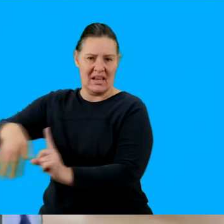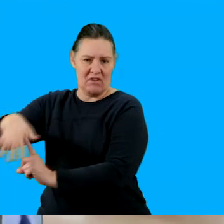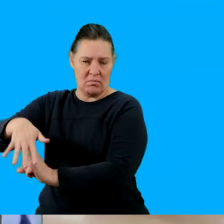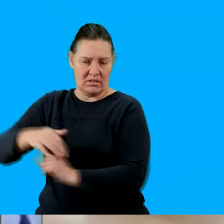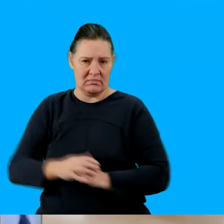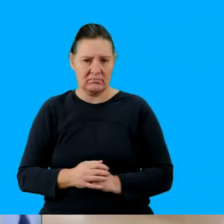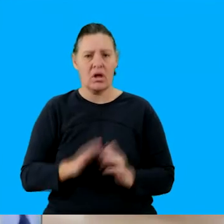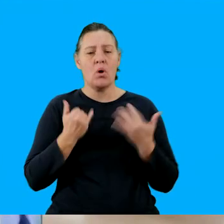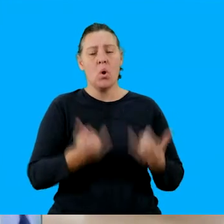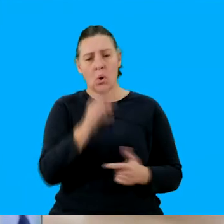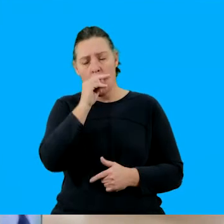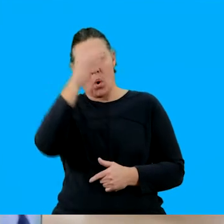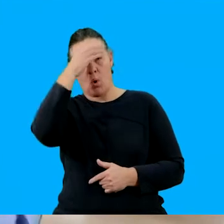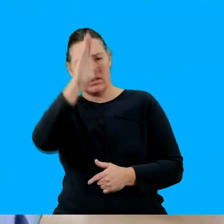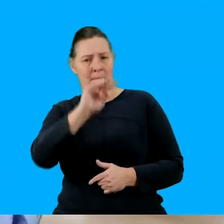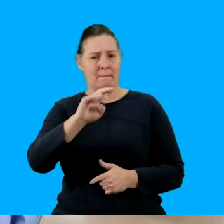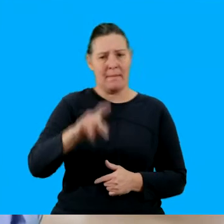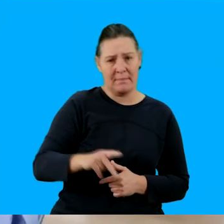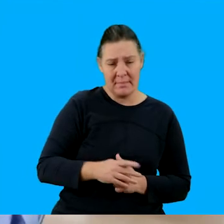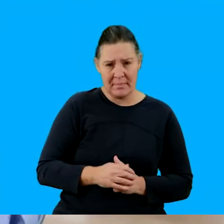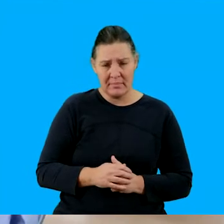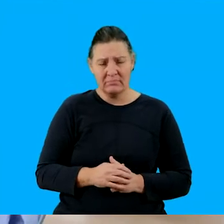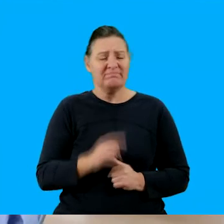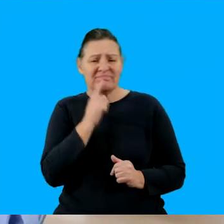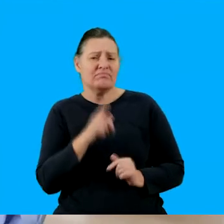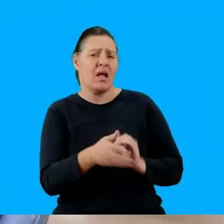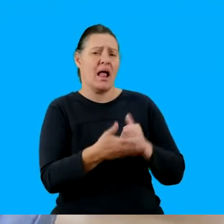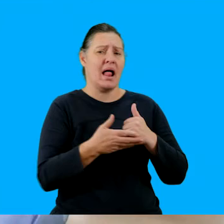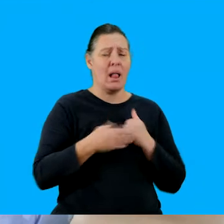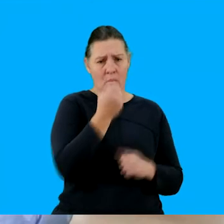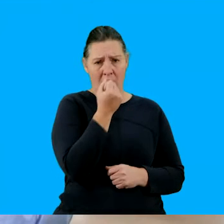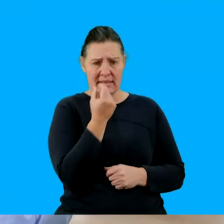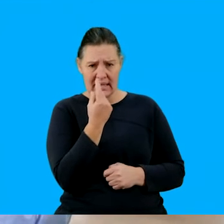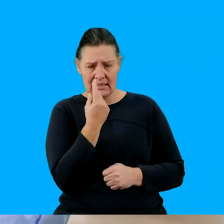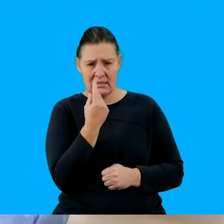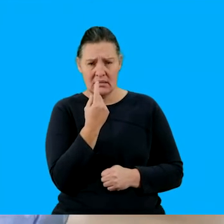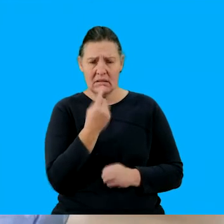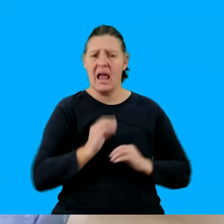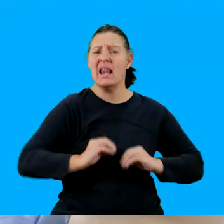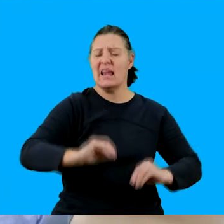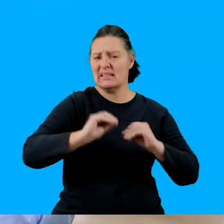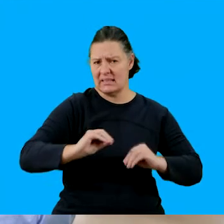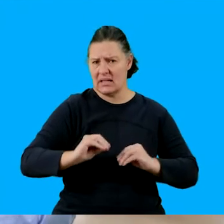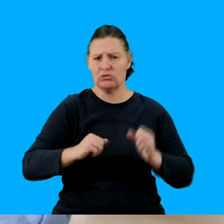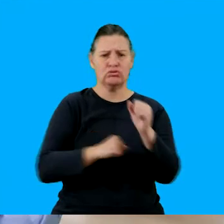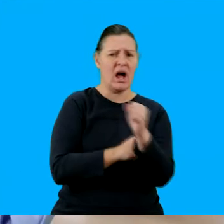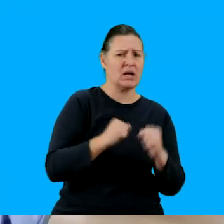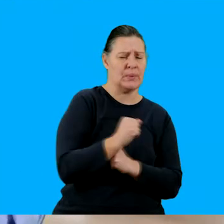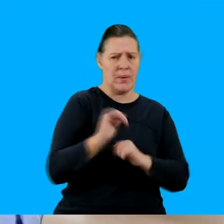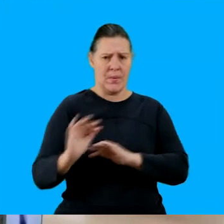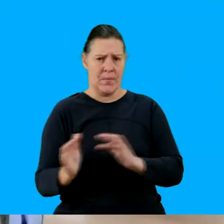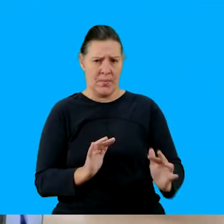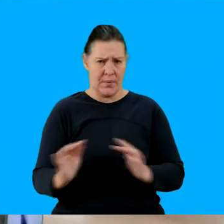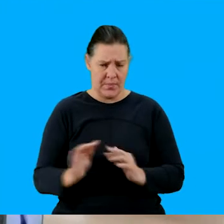look into our concept map. The concept map will help us understand how our lesson will be